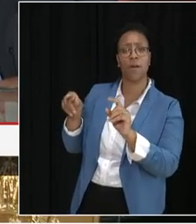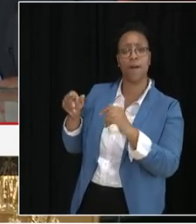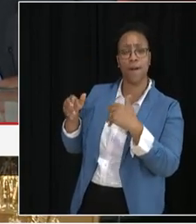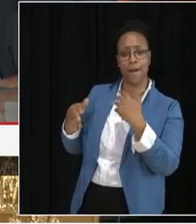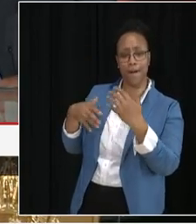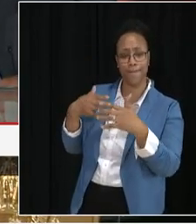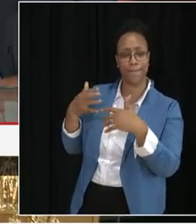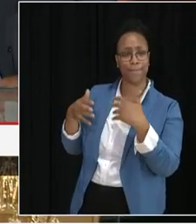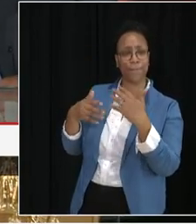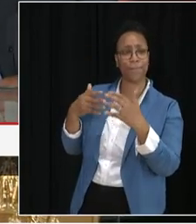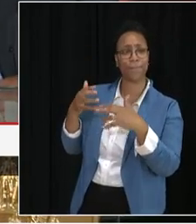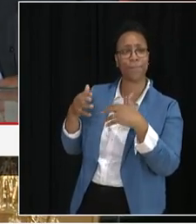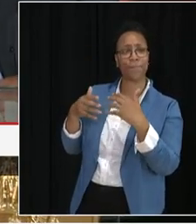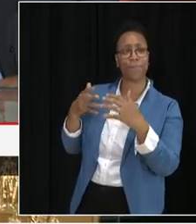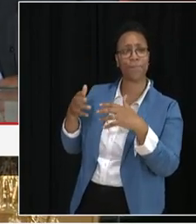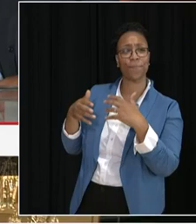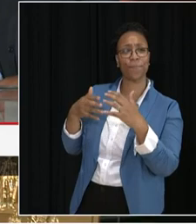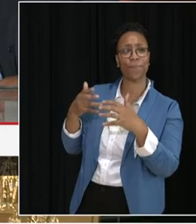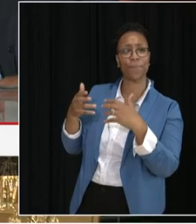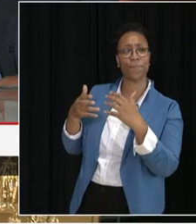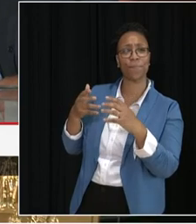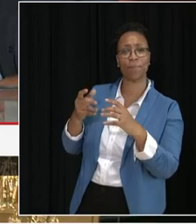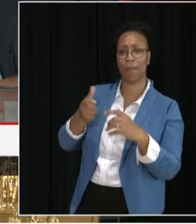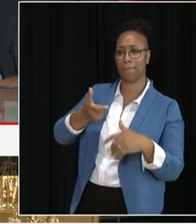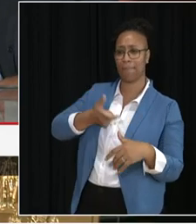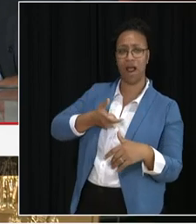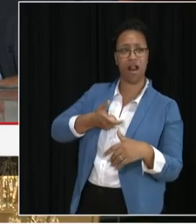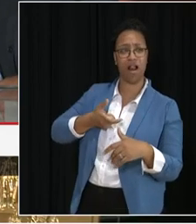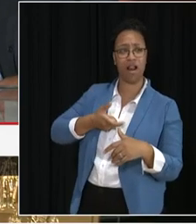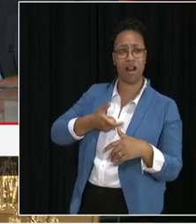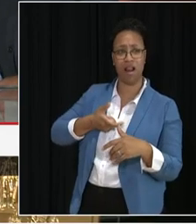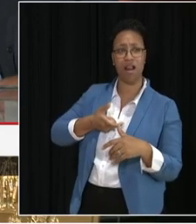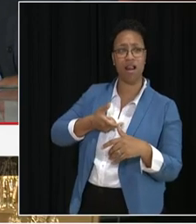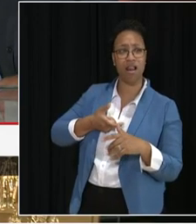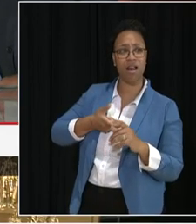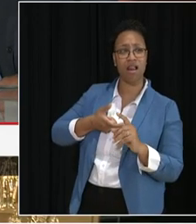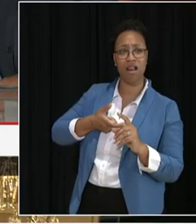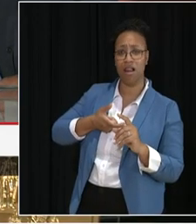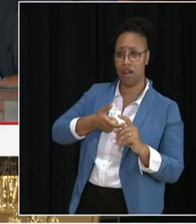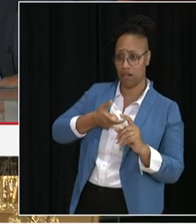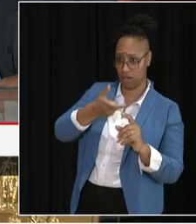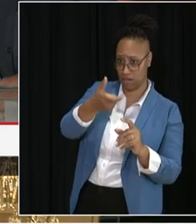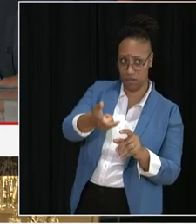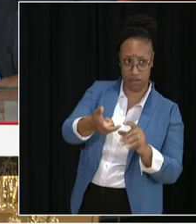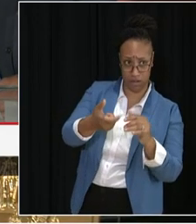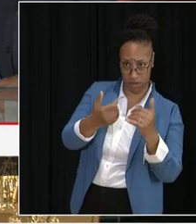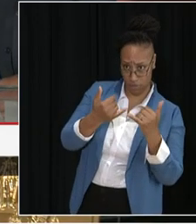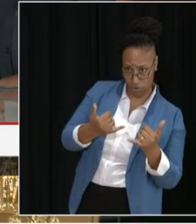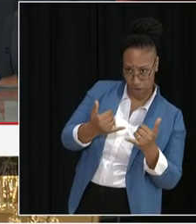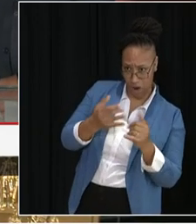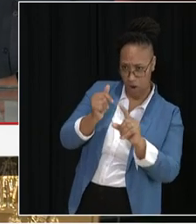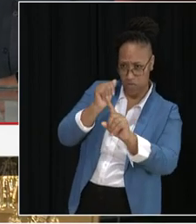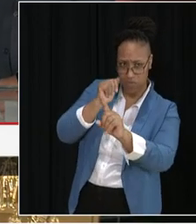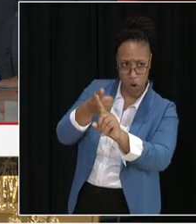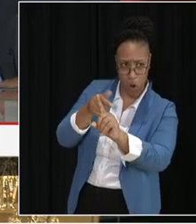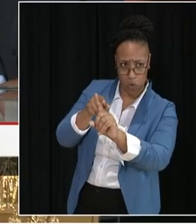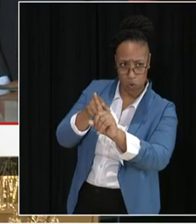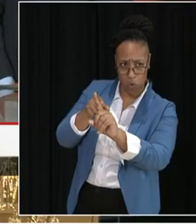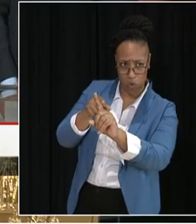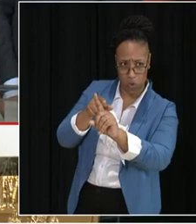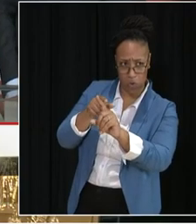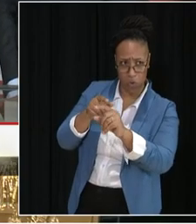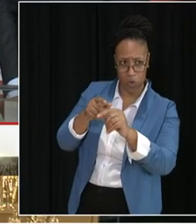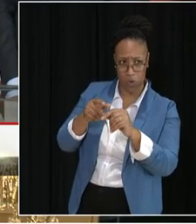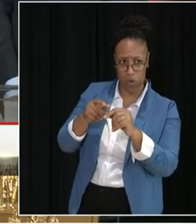notice or medals from the president either today or tomorrow. There hasn't been a lot of focus on the D.C. fire first responders who